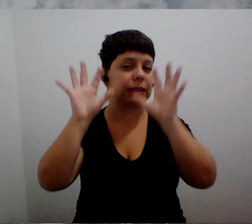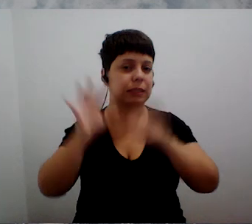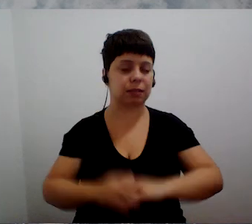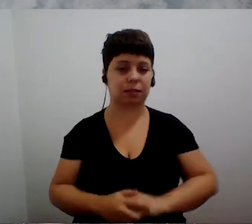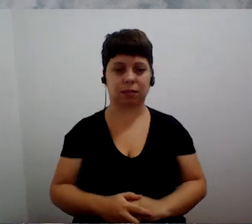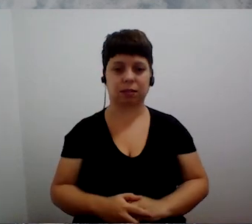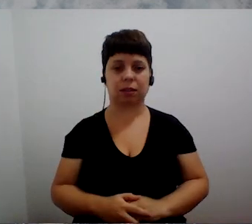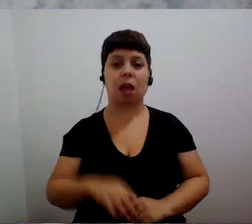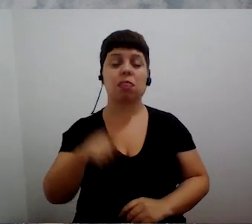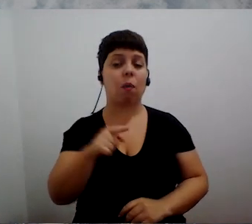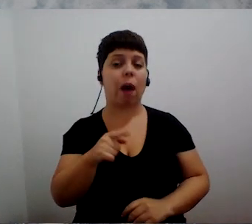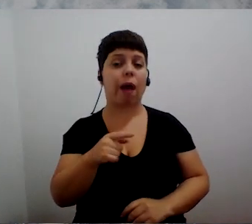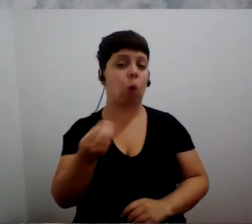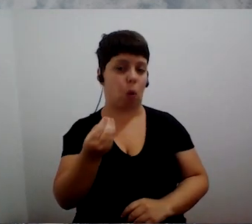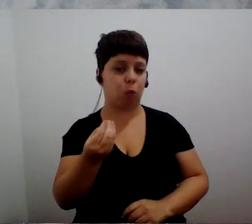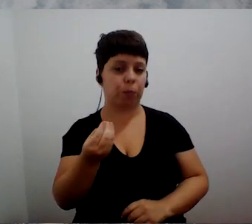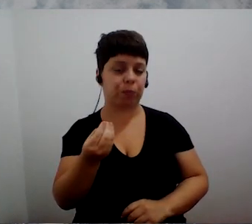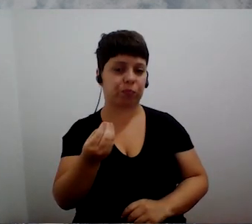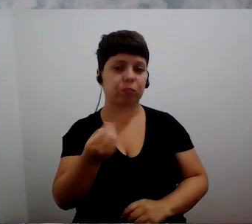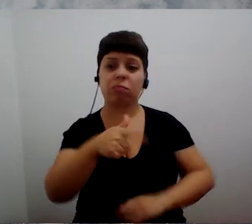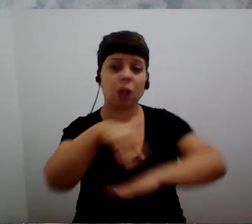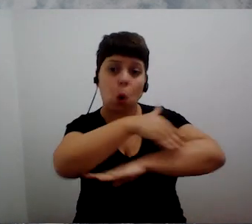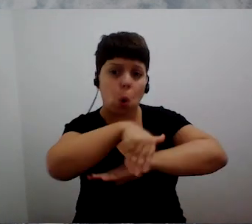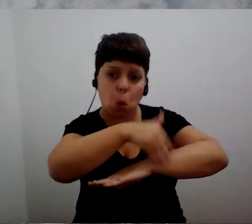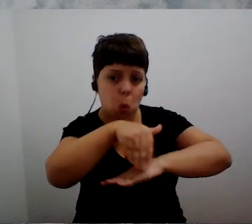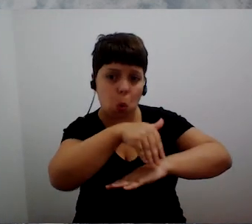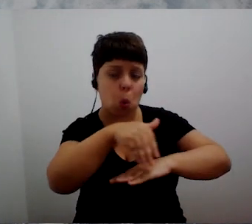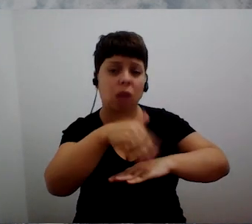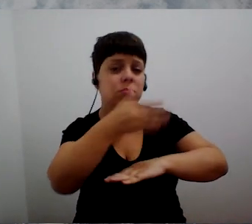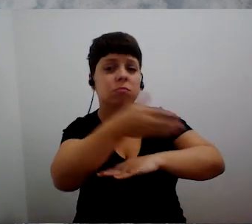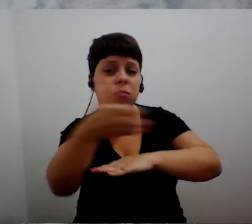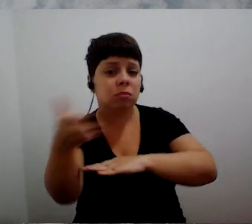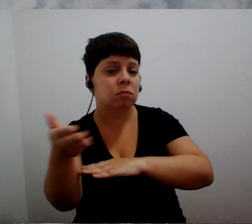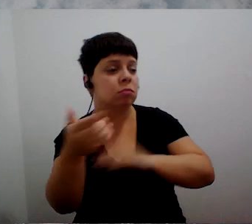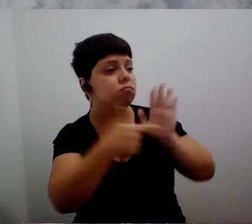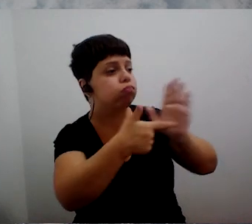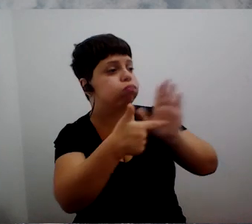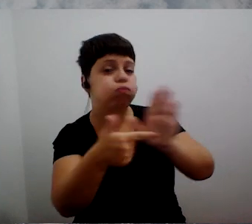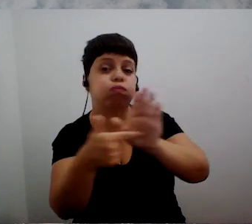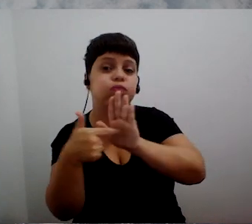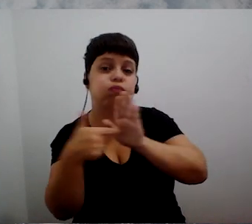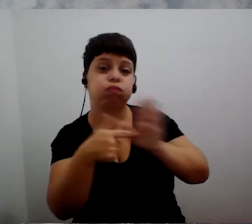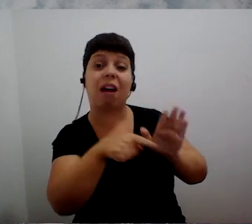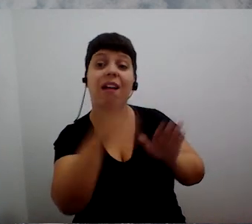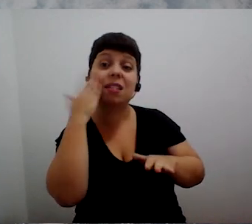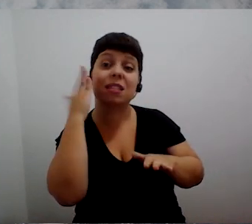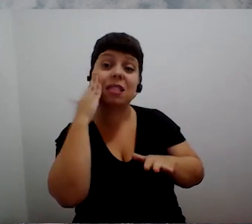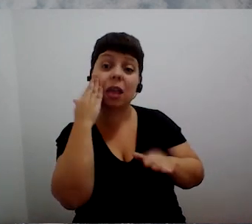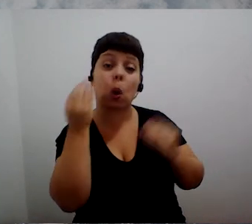understand. It's a kind of tent that we work with people on the